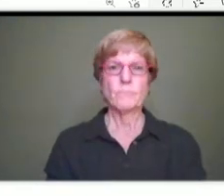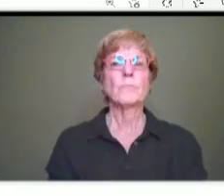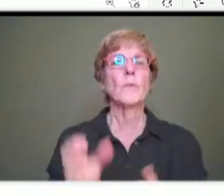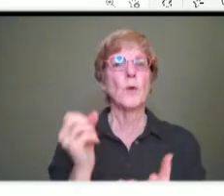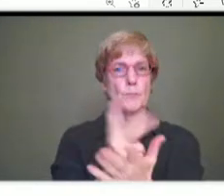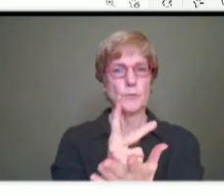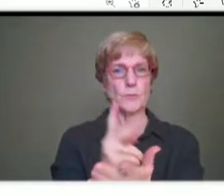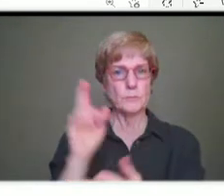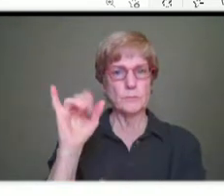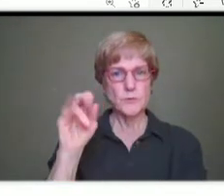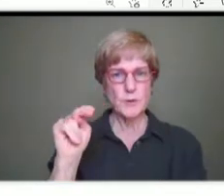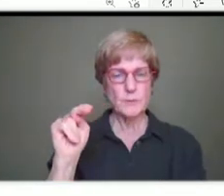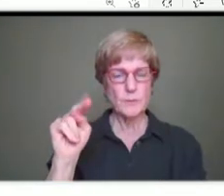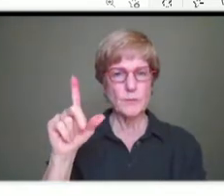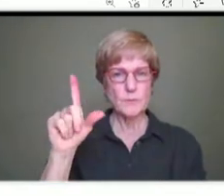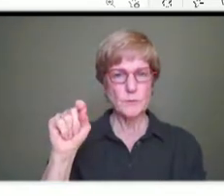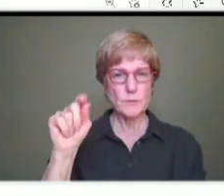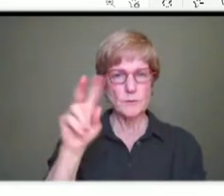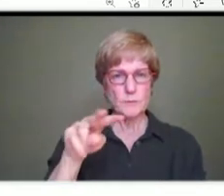that January 2022